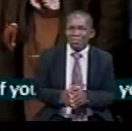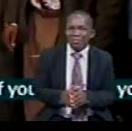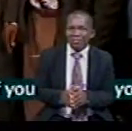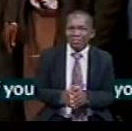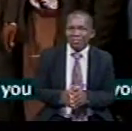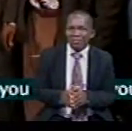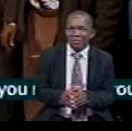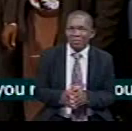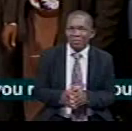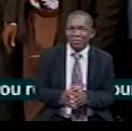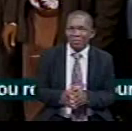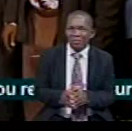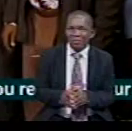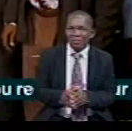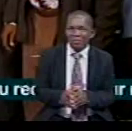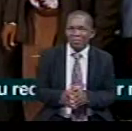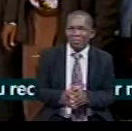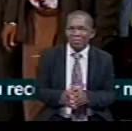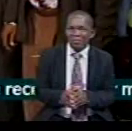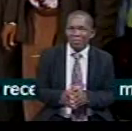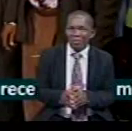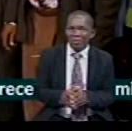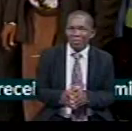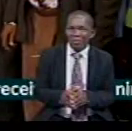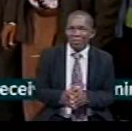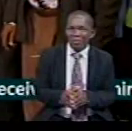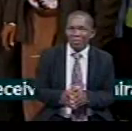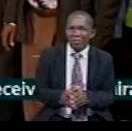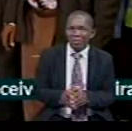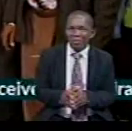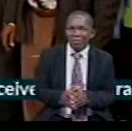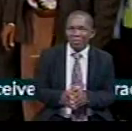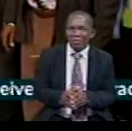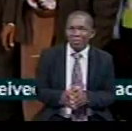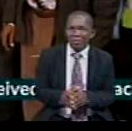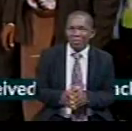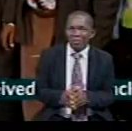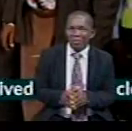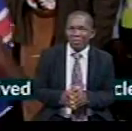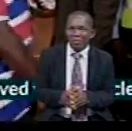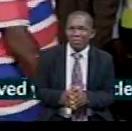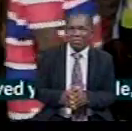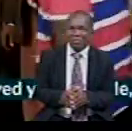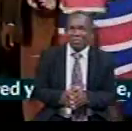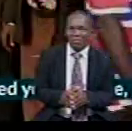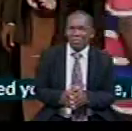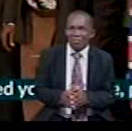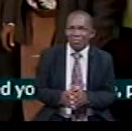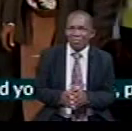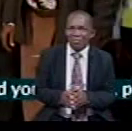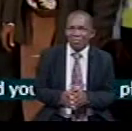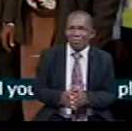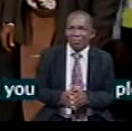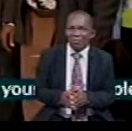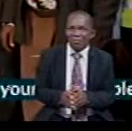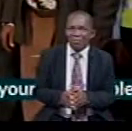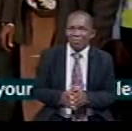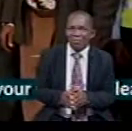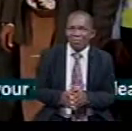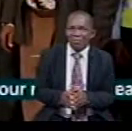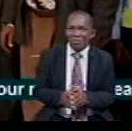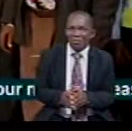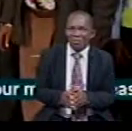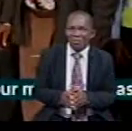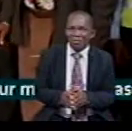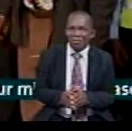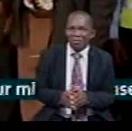die fie diasenye. And who to tio or yao kesia